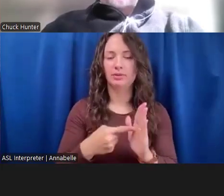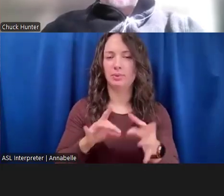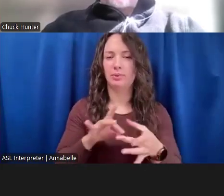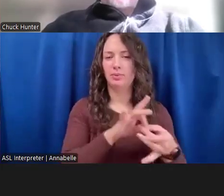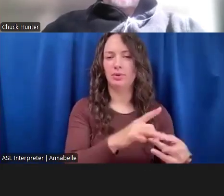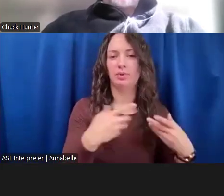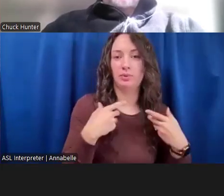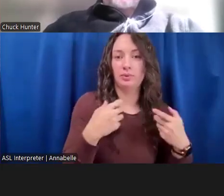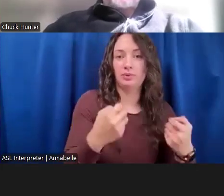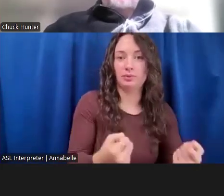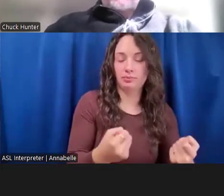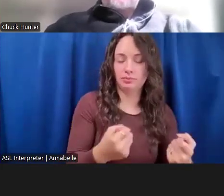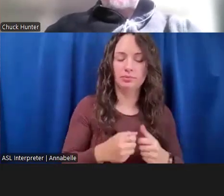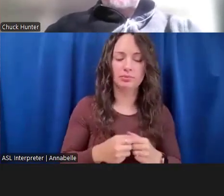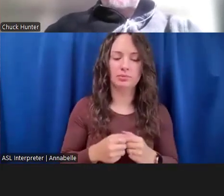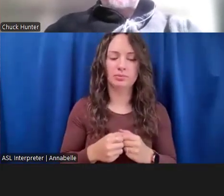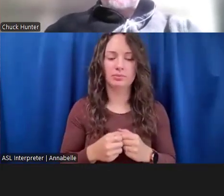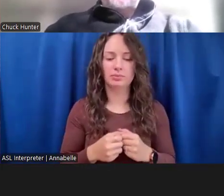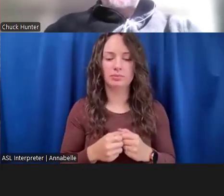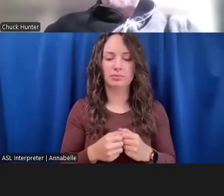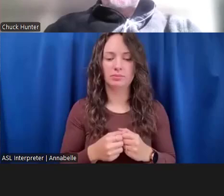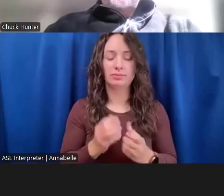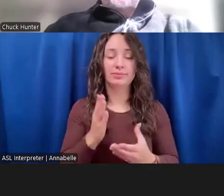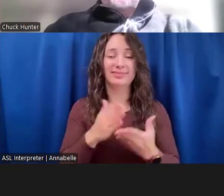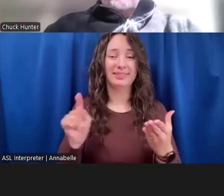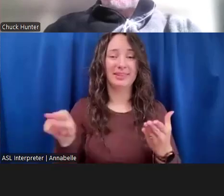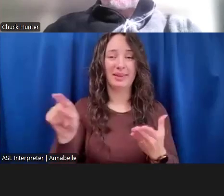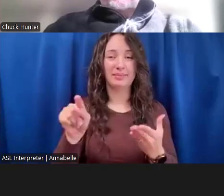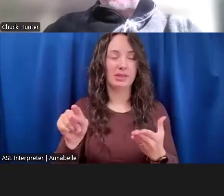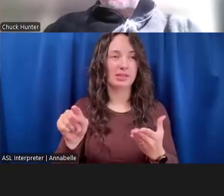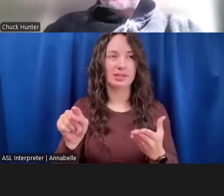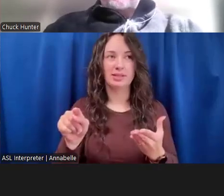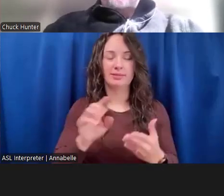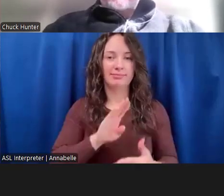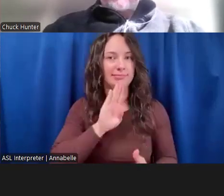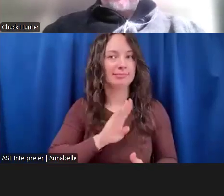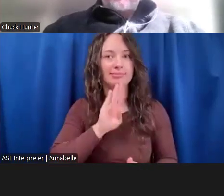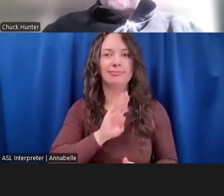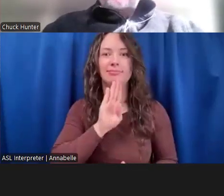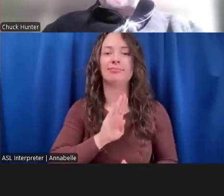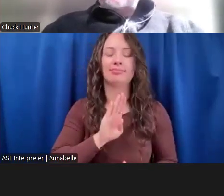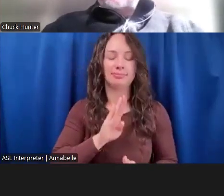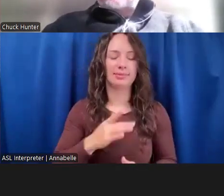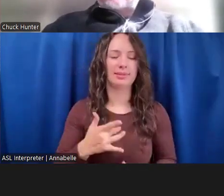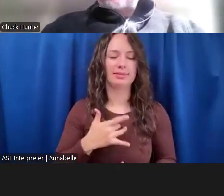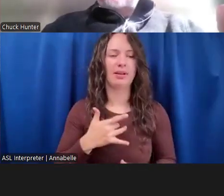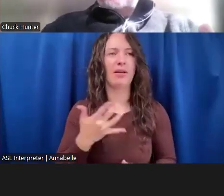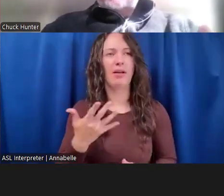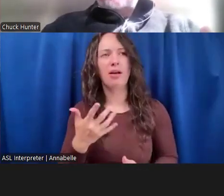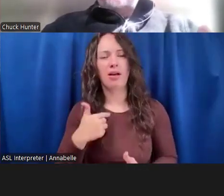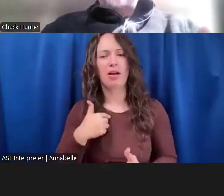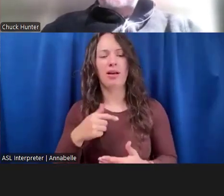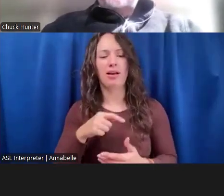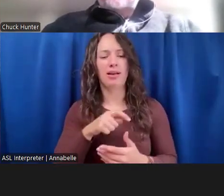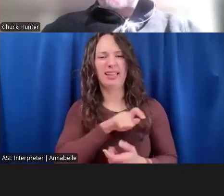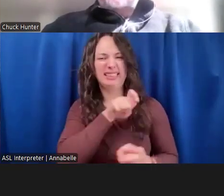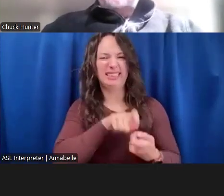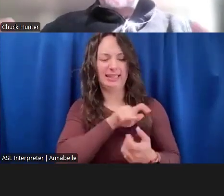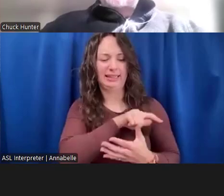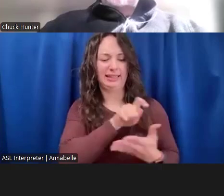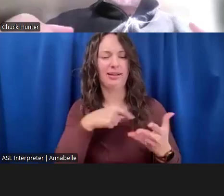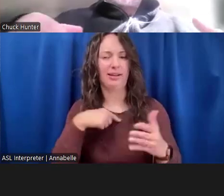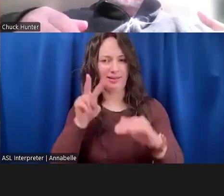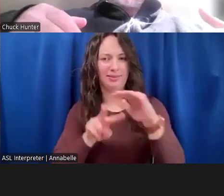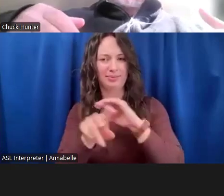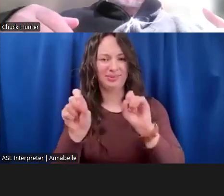it drives some folks a little crazy. They're kind of like, I can predict exactly what I need with even age